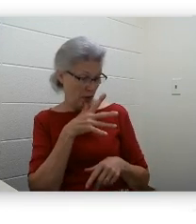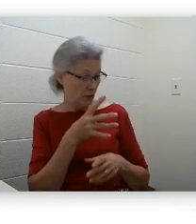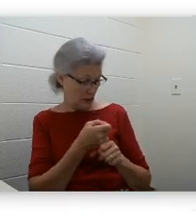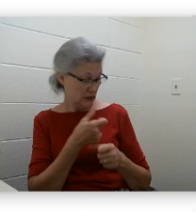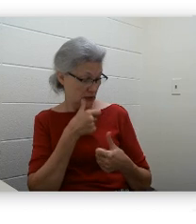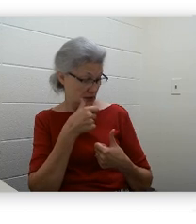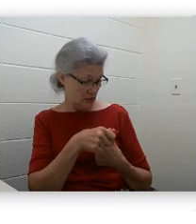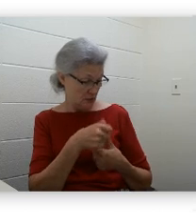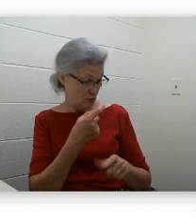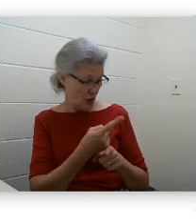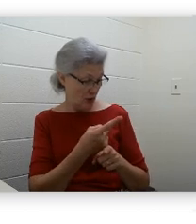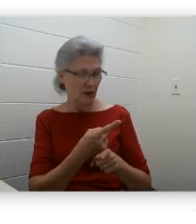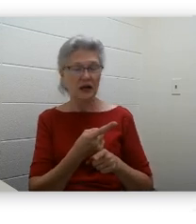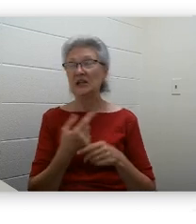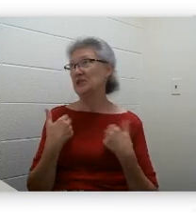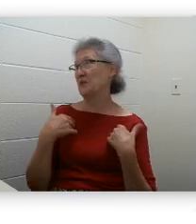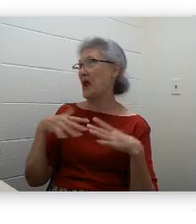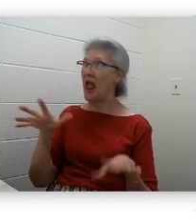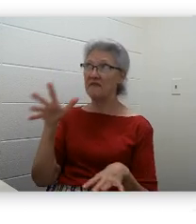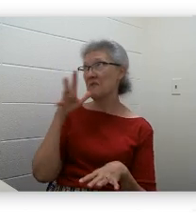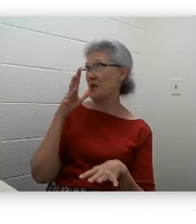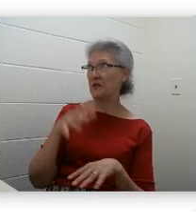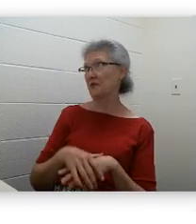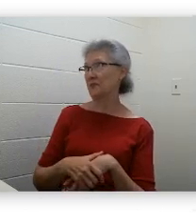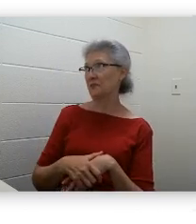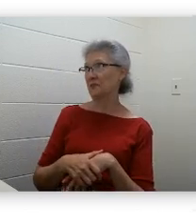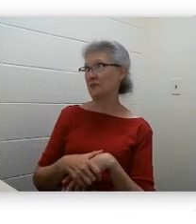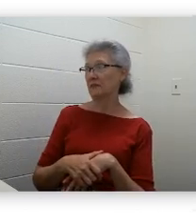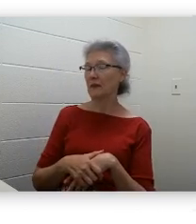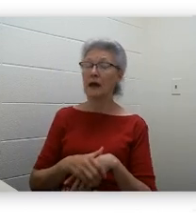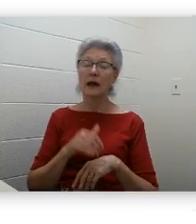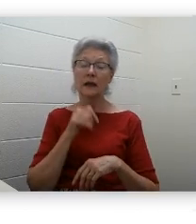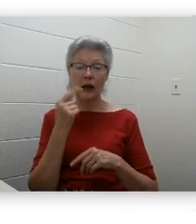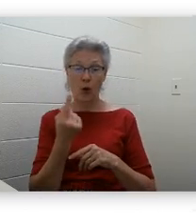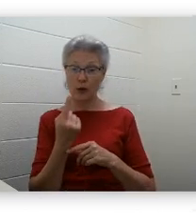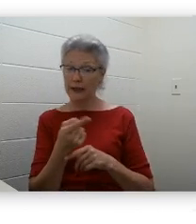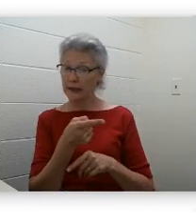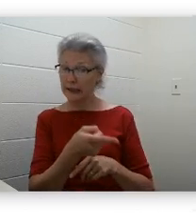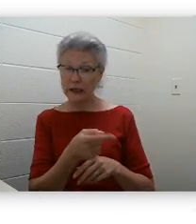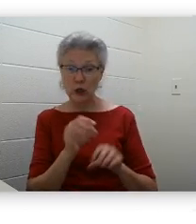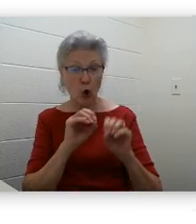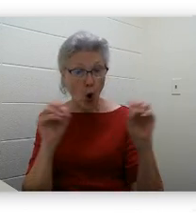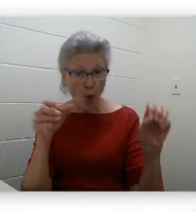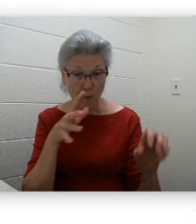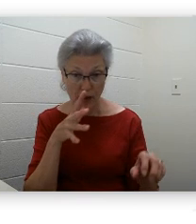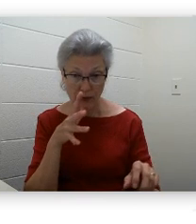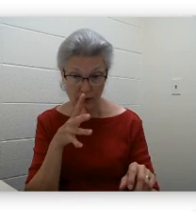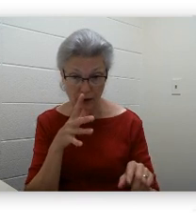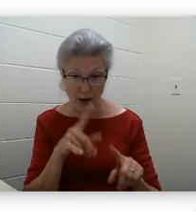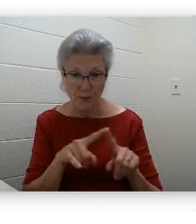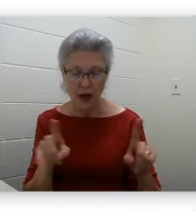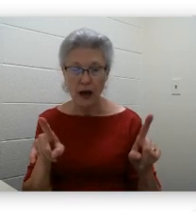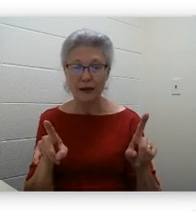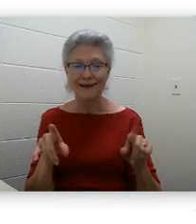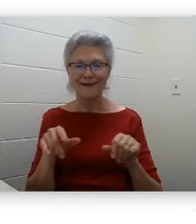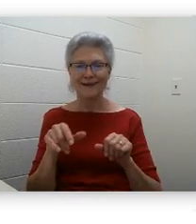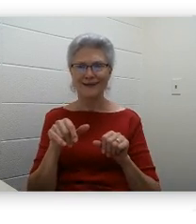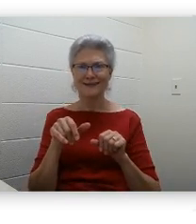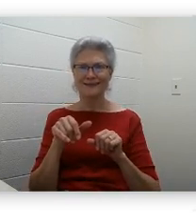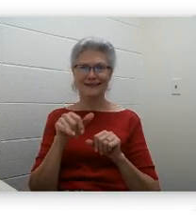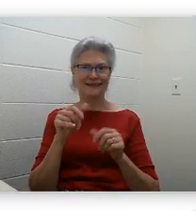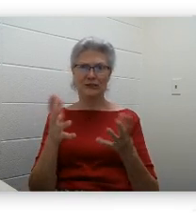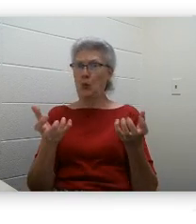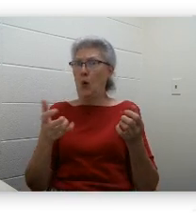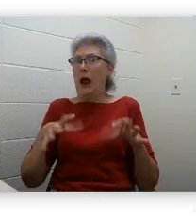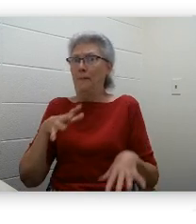letters. Don't have a mother, he said. Not only had he no mother, but he had not the slightest desire